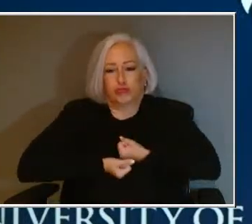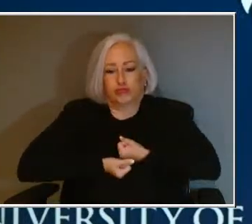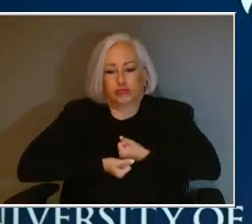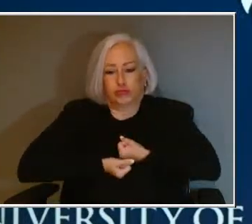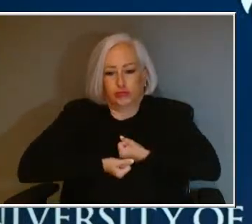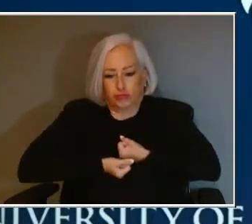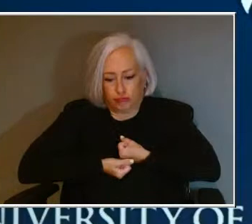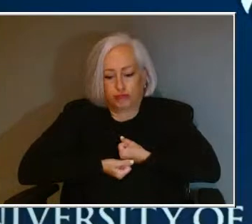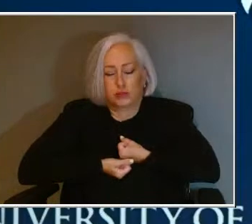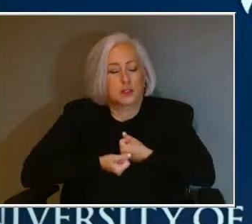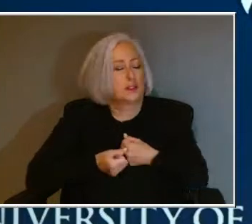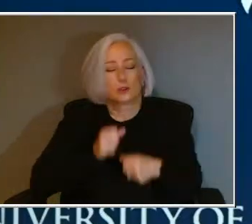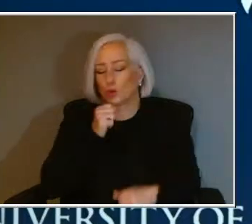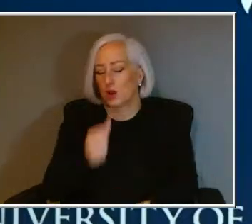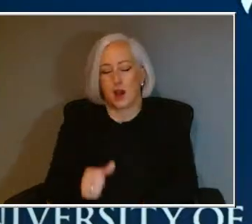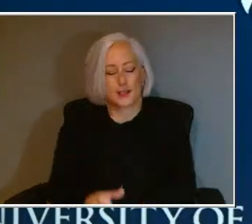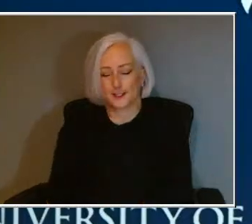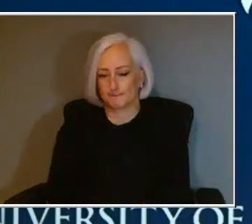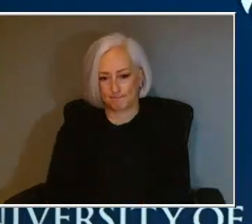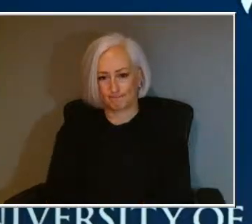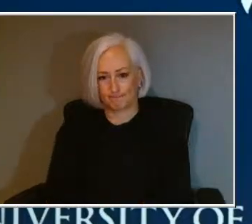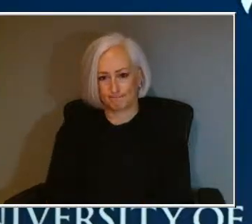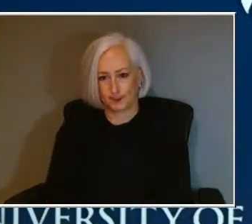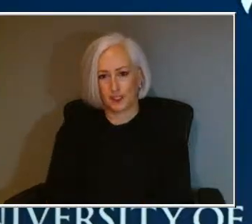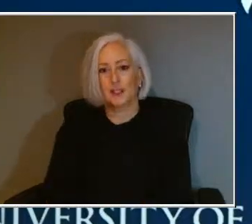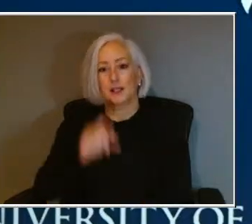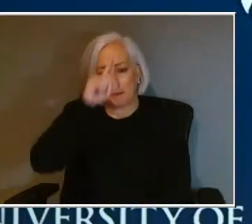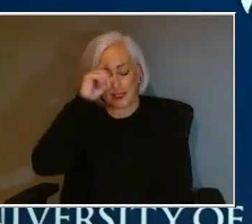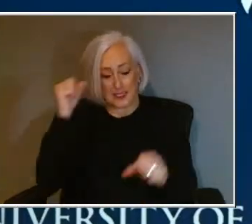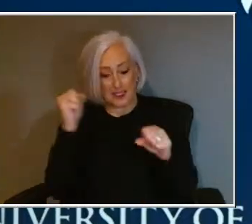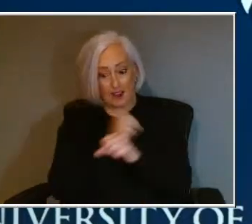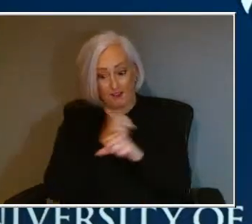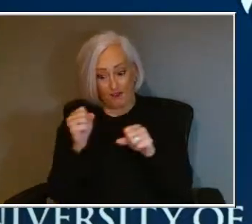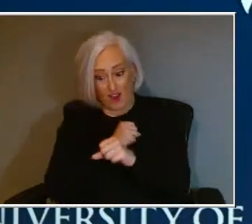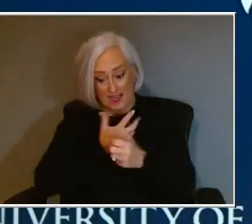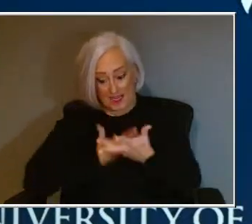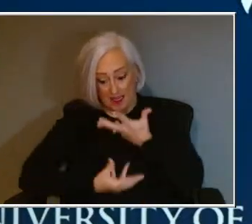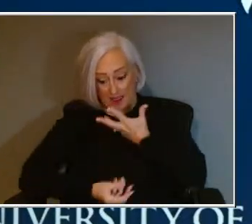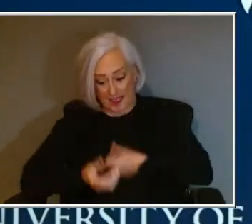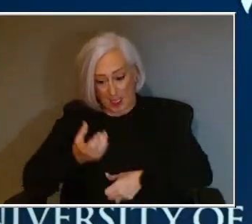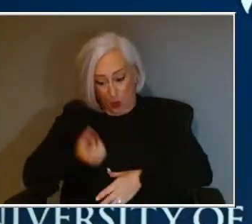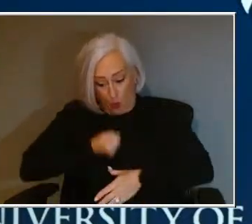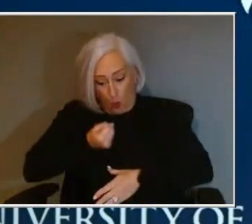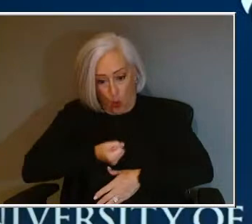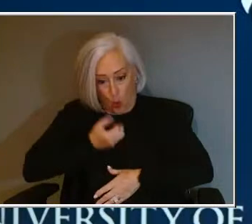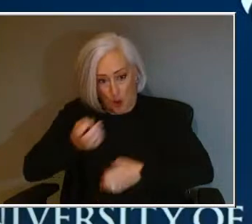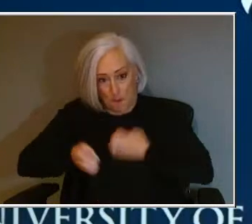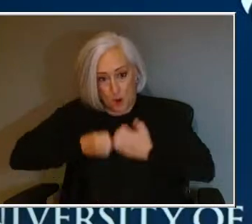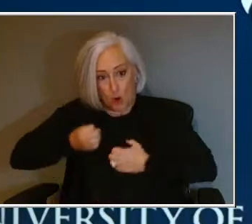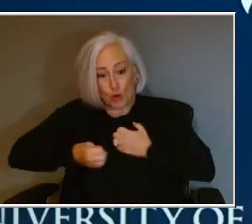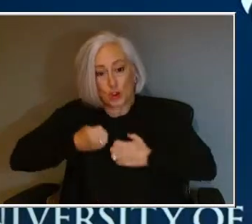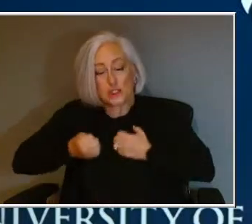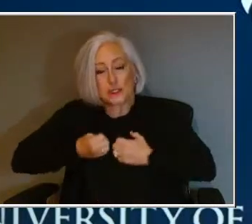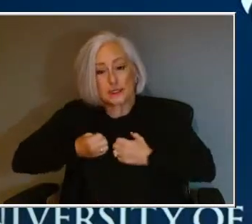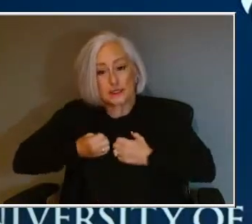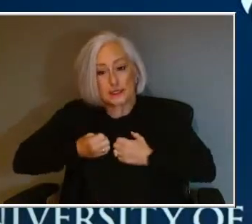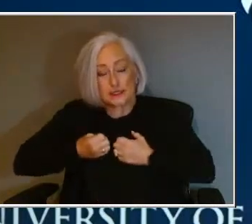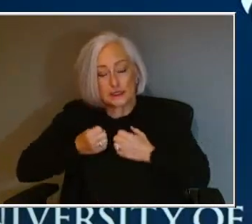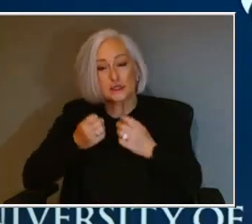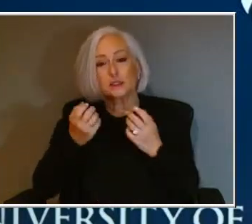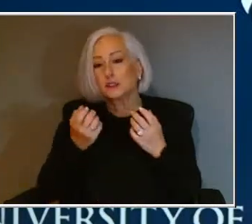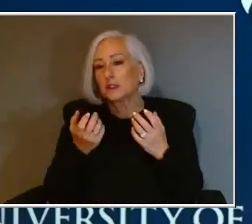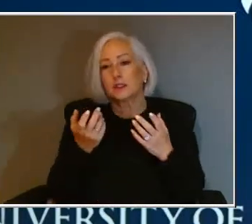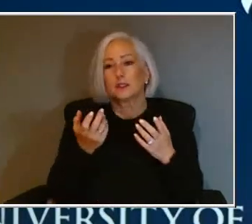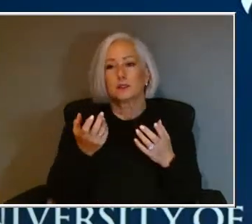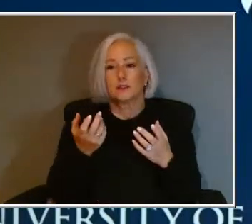in yourself, because fighting the emotional challenge is the most important thing, because I mean that